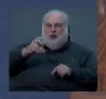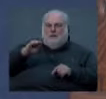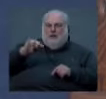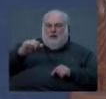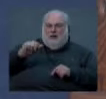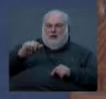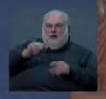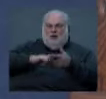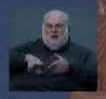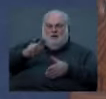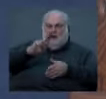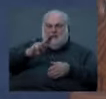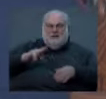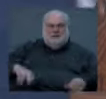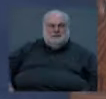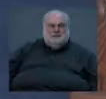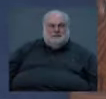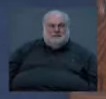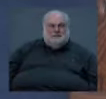next year.